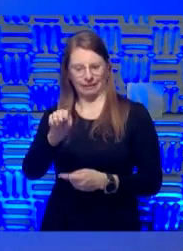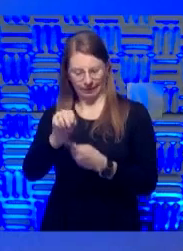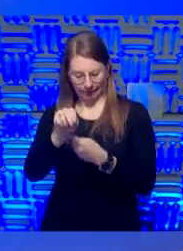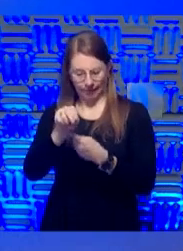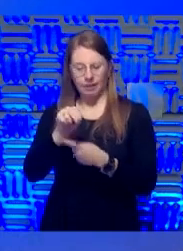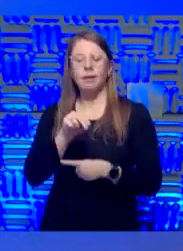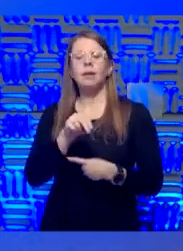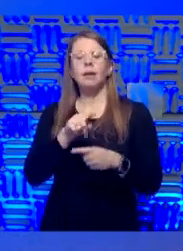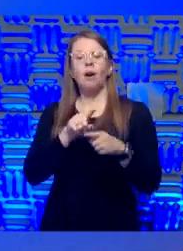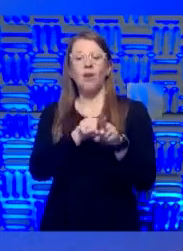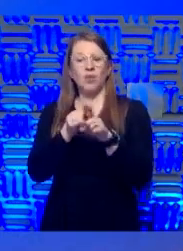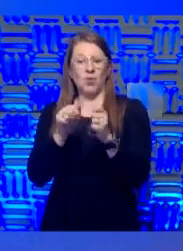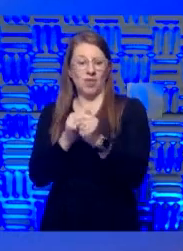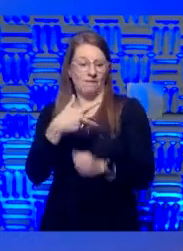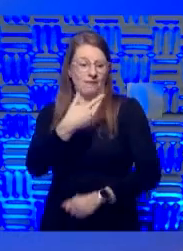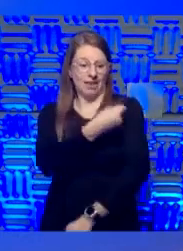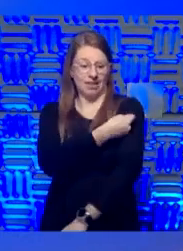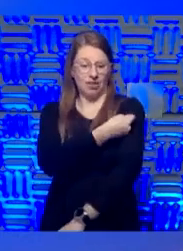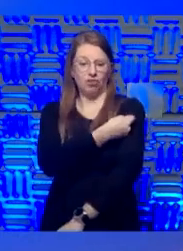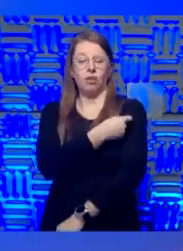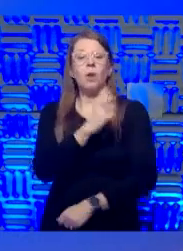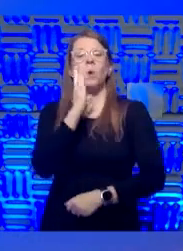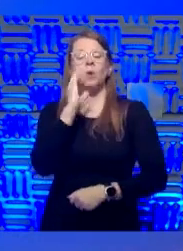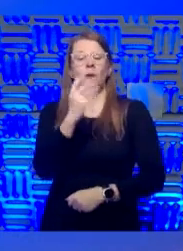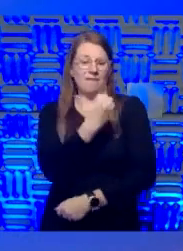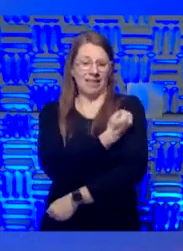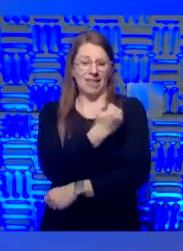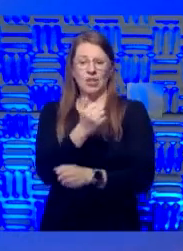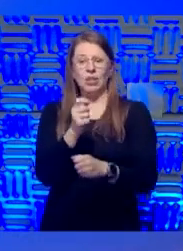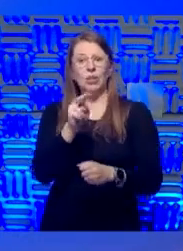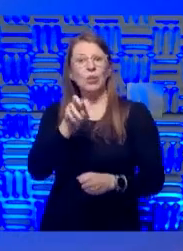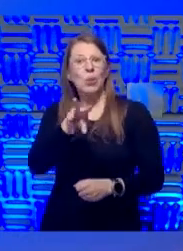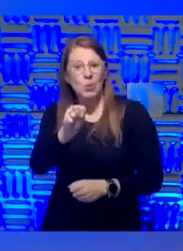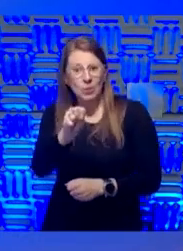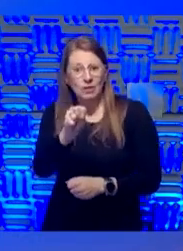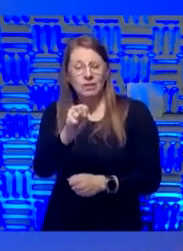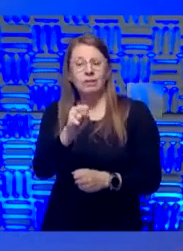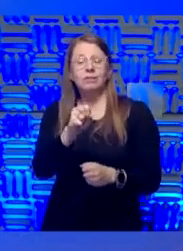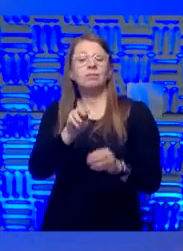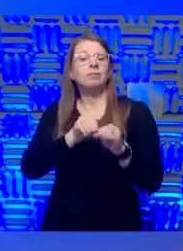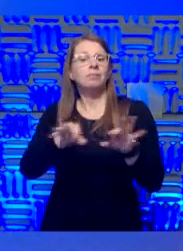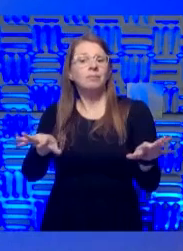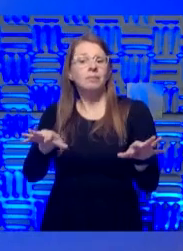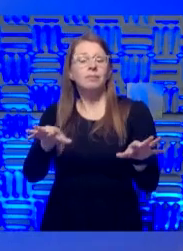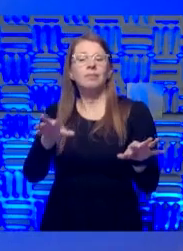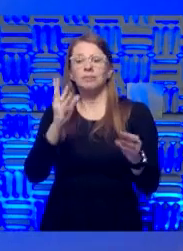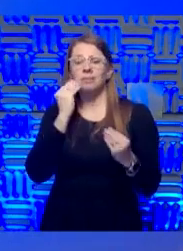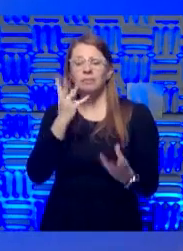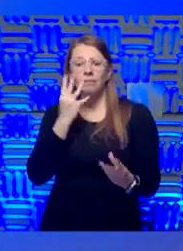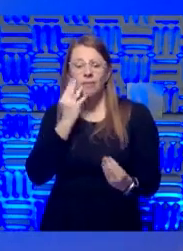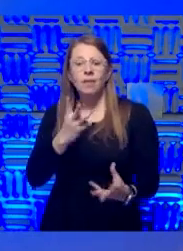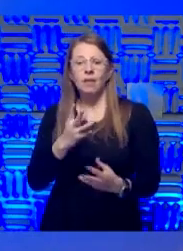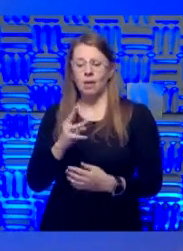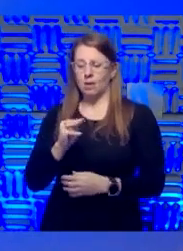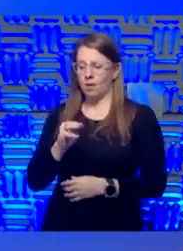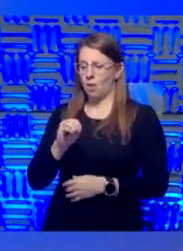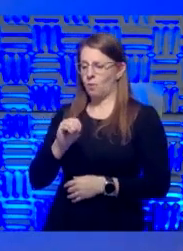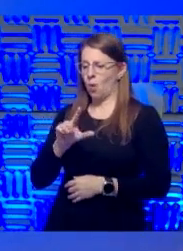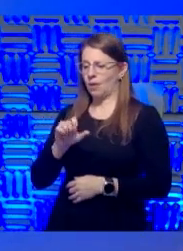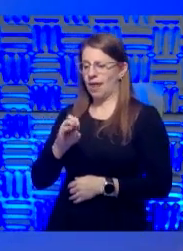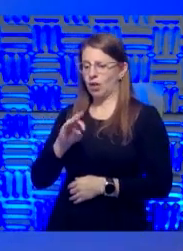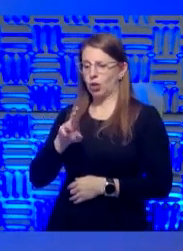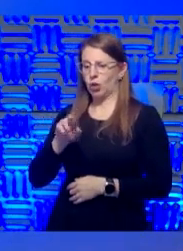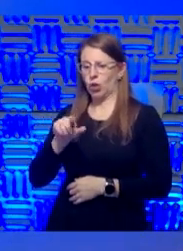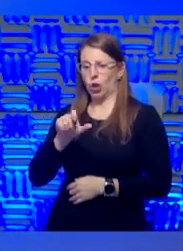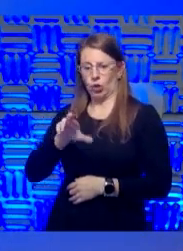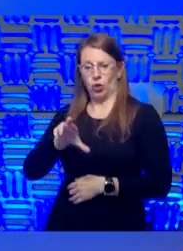vaccinations. We know about the vaccination news that has come out. A lot of these are based on molecular biology techniques now, as